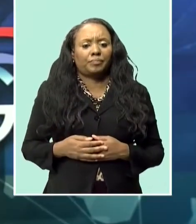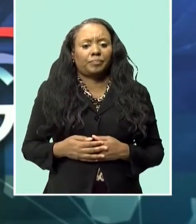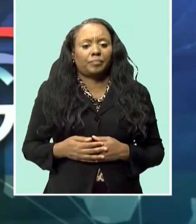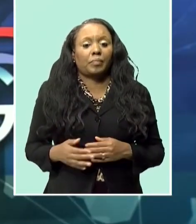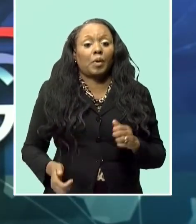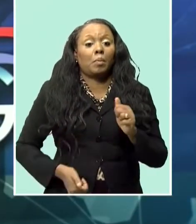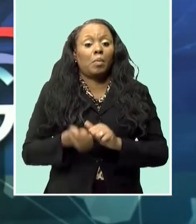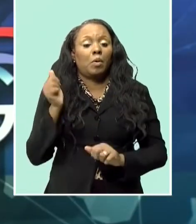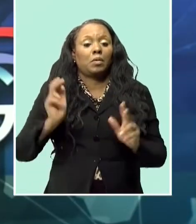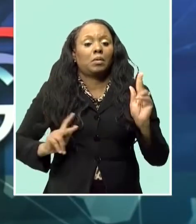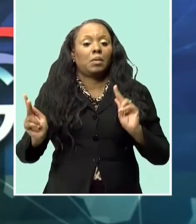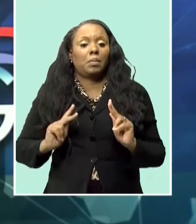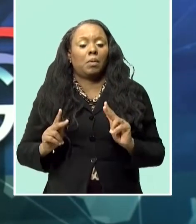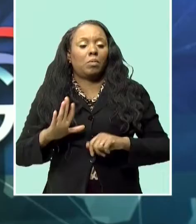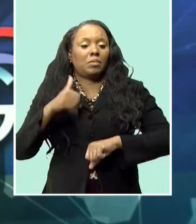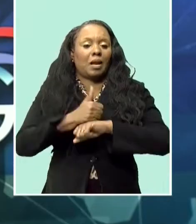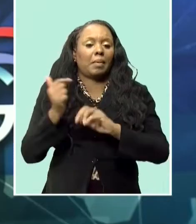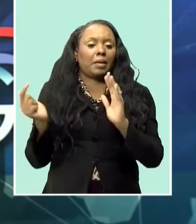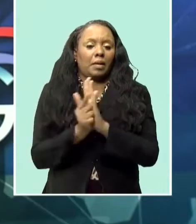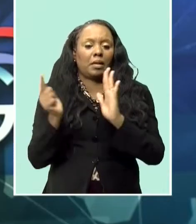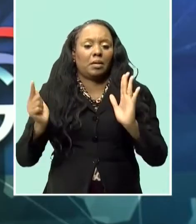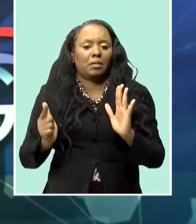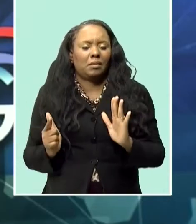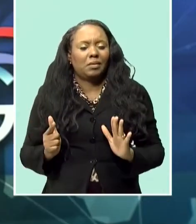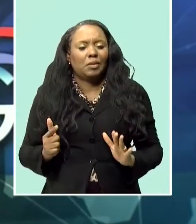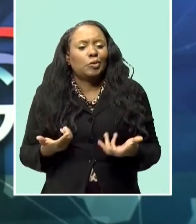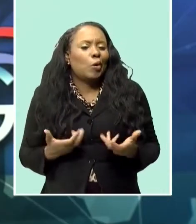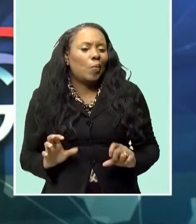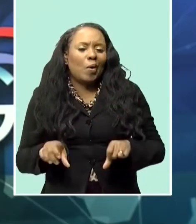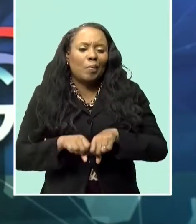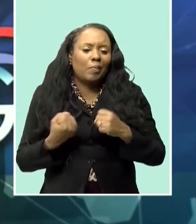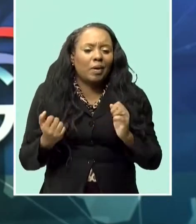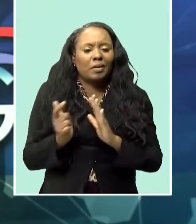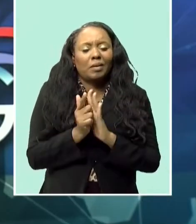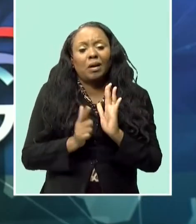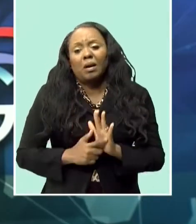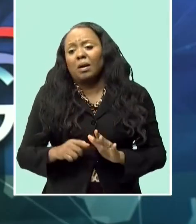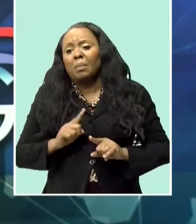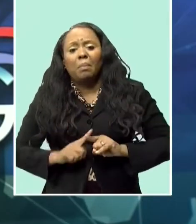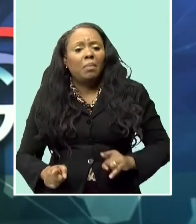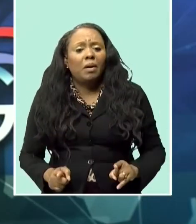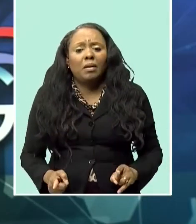Mr. Prescott added that the majority of people who squat on lands are not doing it deliberately to flout the